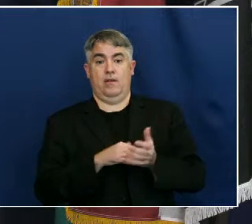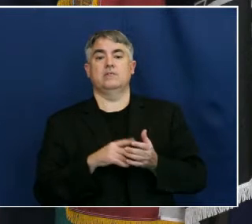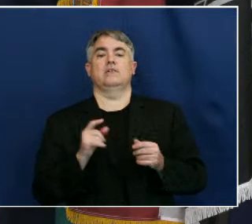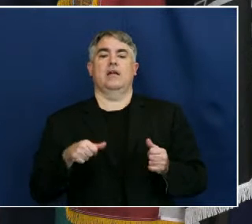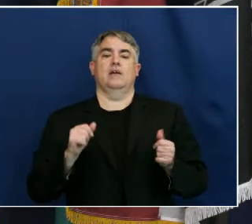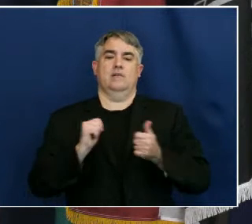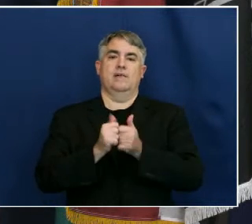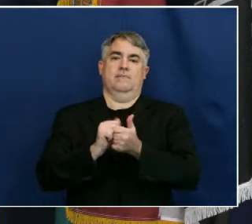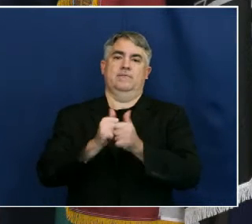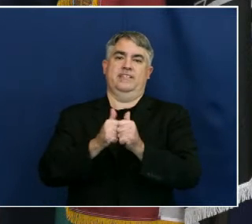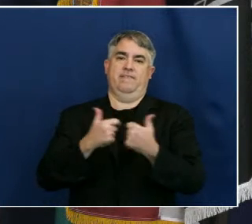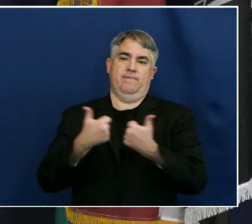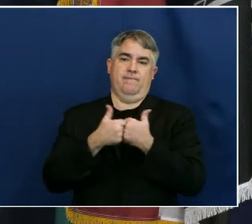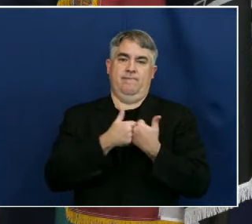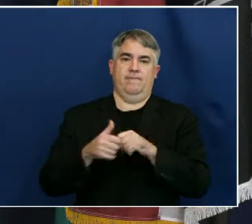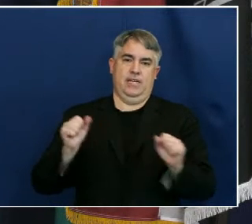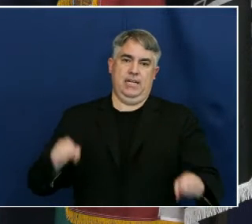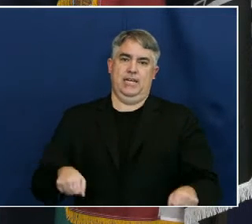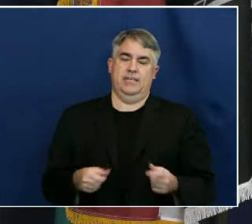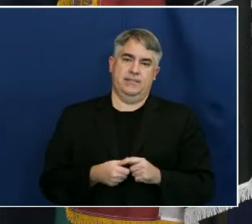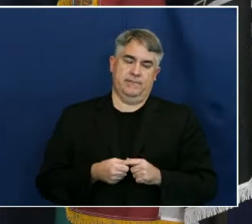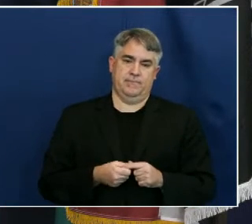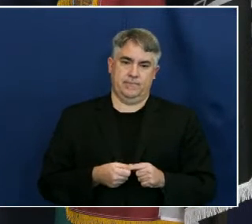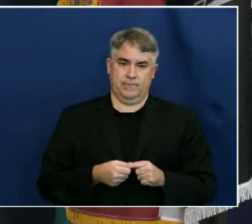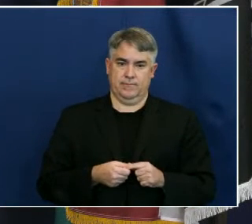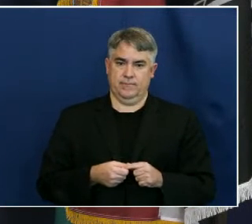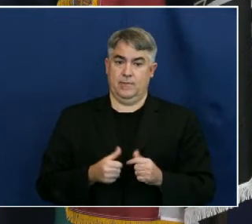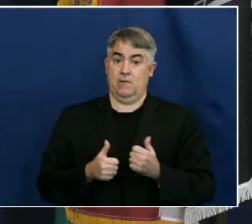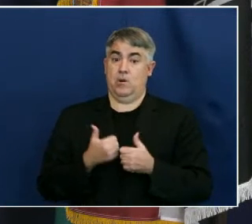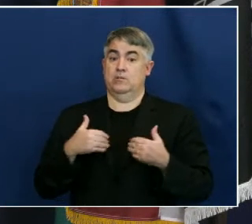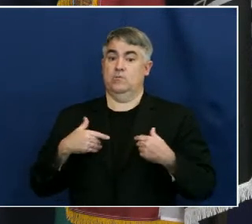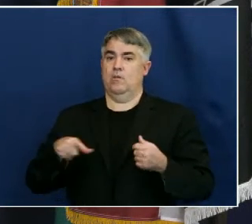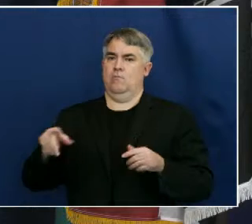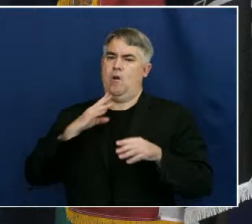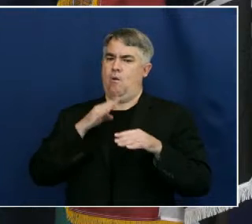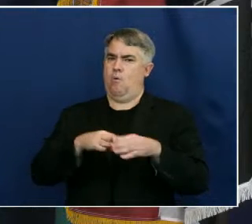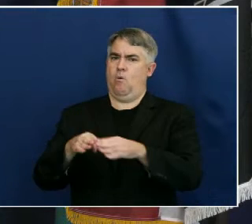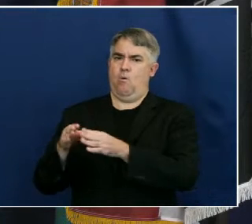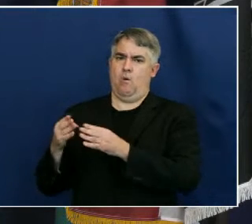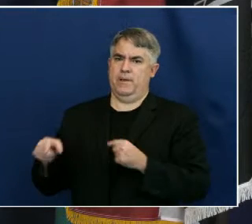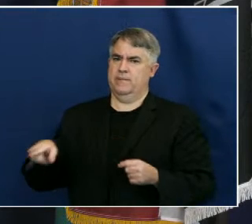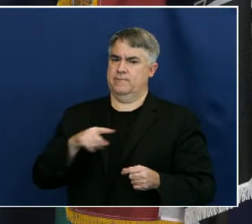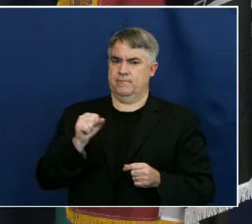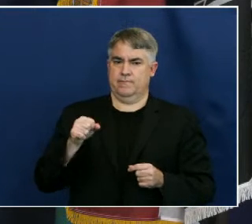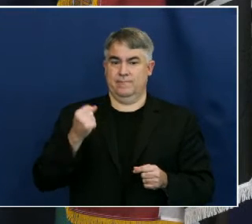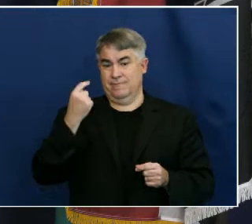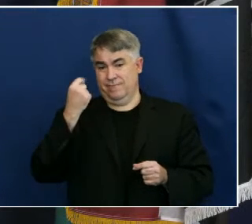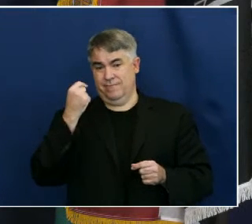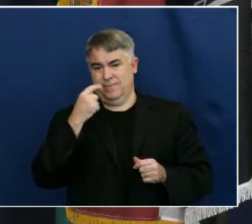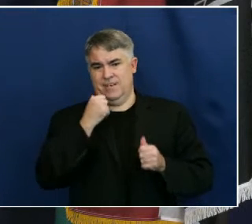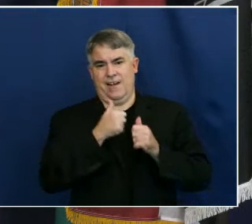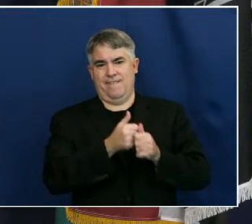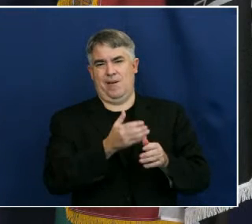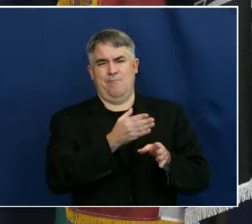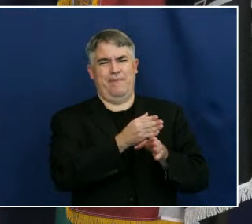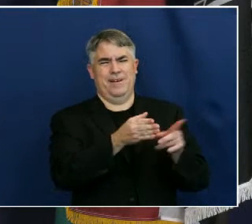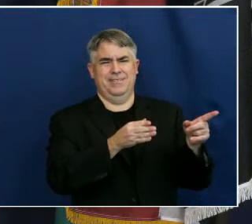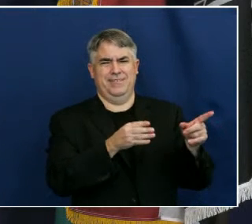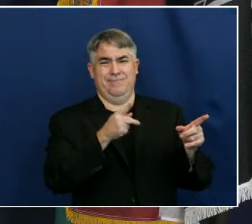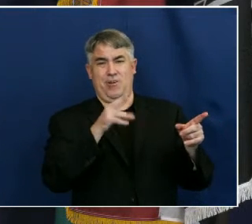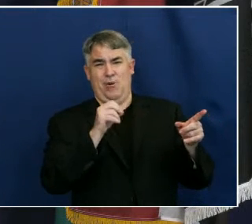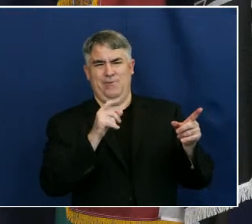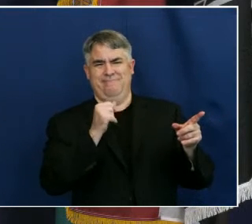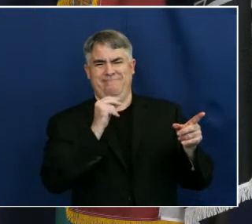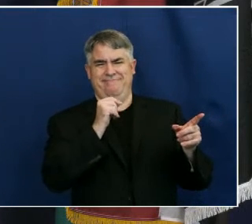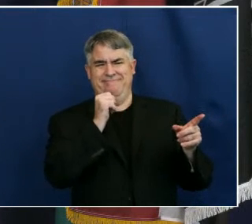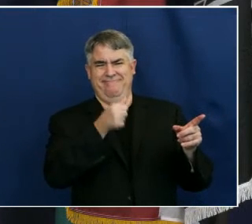I think the overwhelming majority of youth sports will be reopening and getting going again, but under the state guidance, not under this ruling that